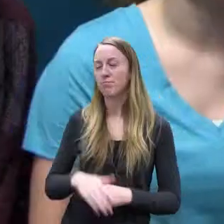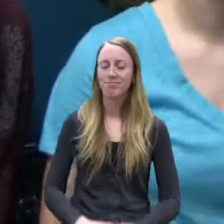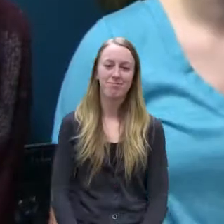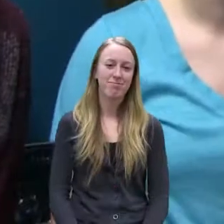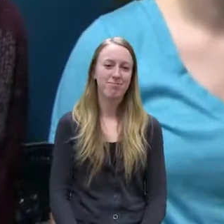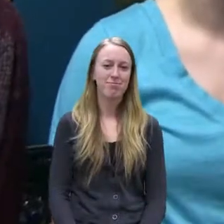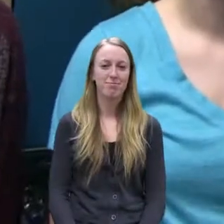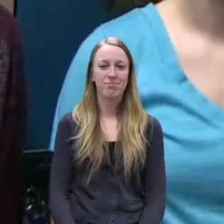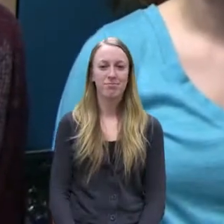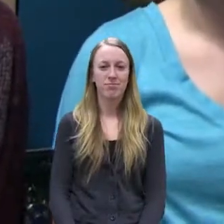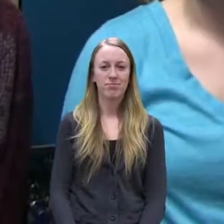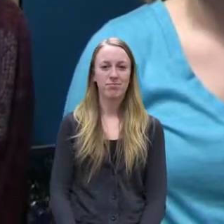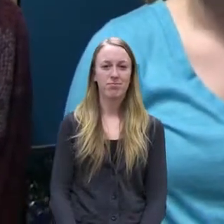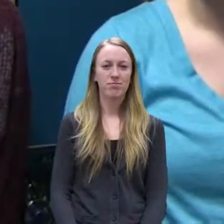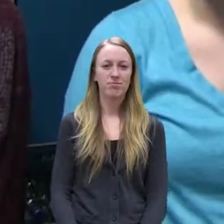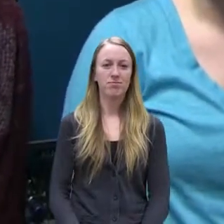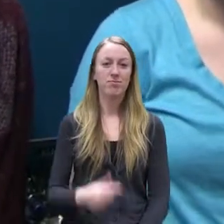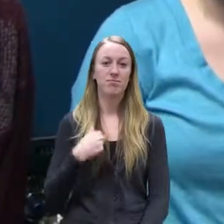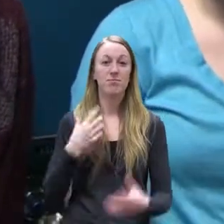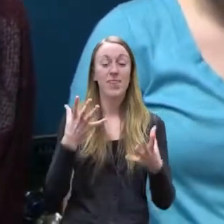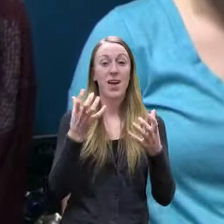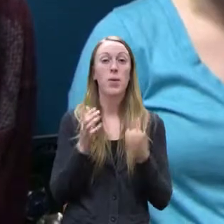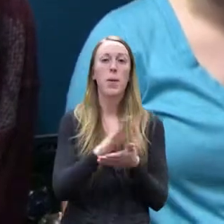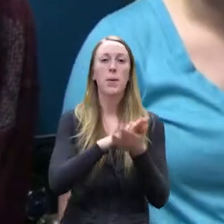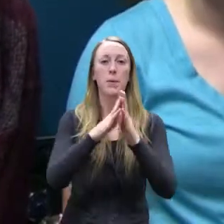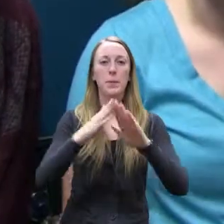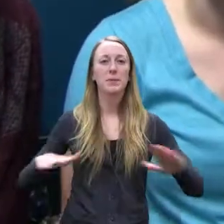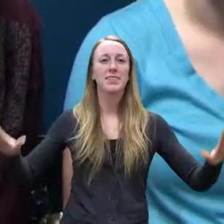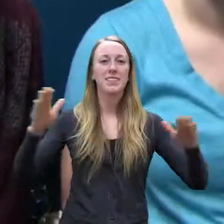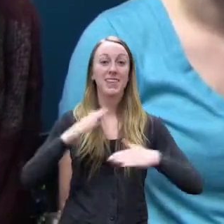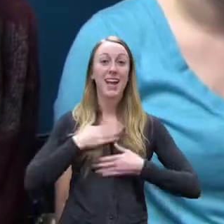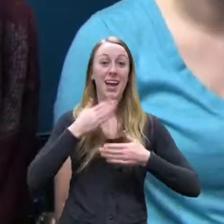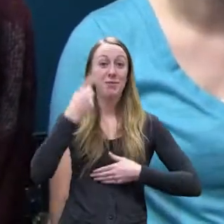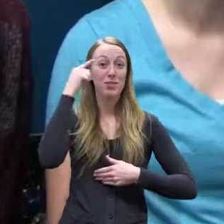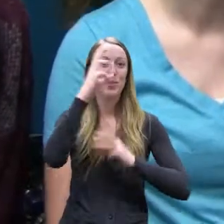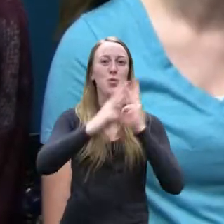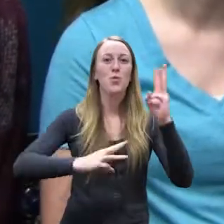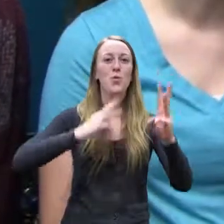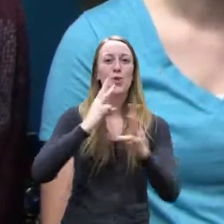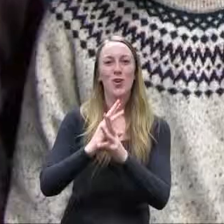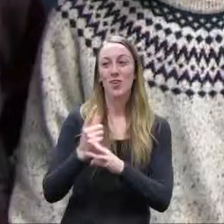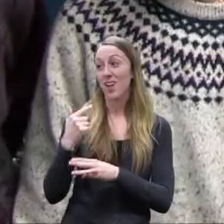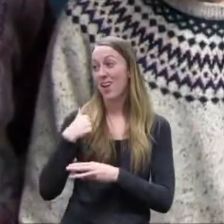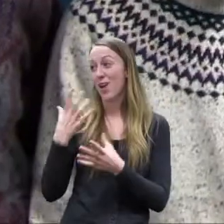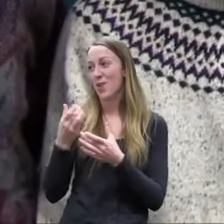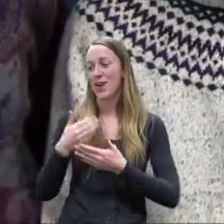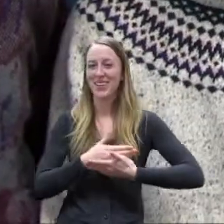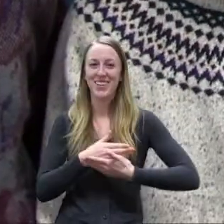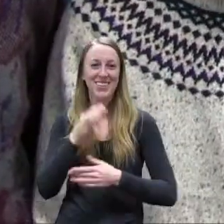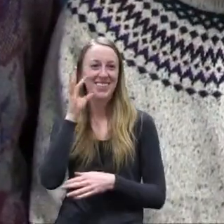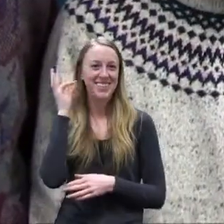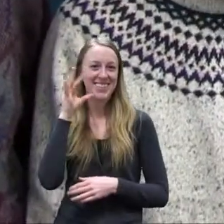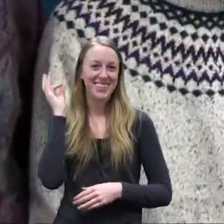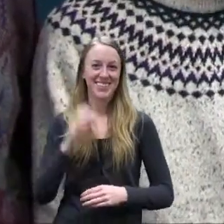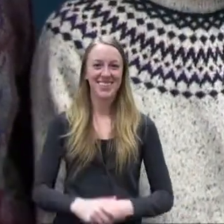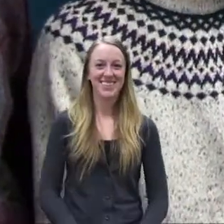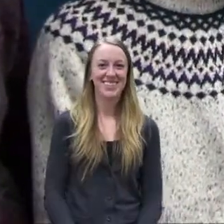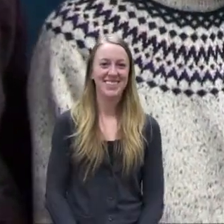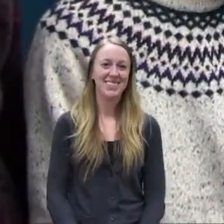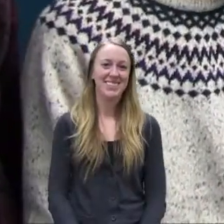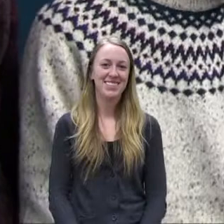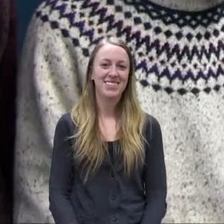Sure. What do you guys want for Christmas? I want peace and happiness to the world. I want a kitten. What do you guys want for Christmas?